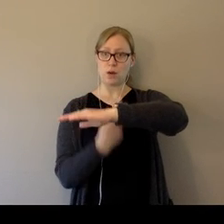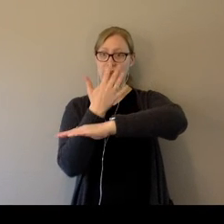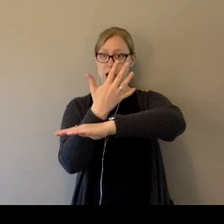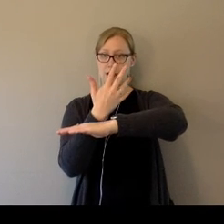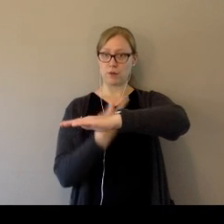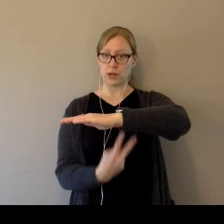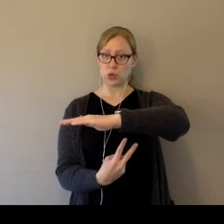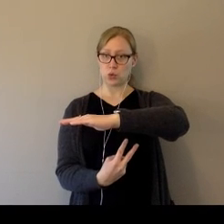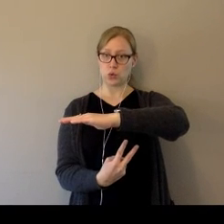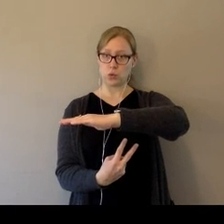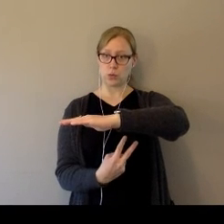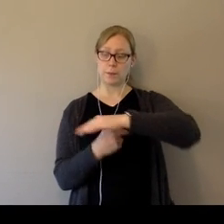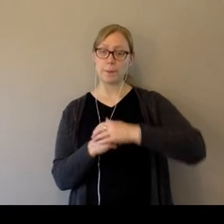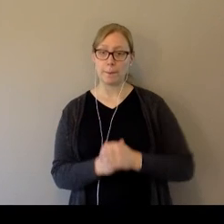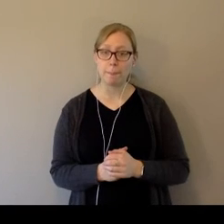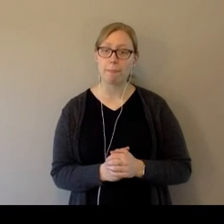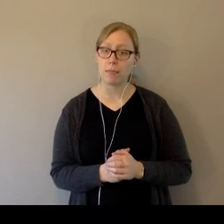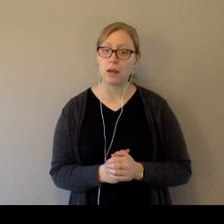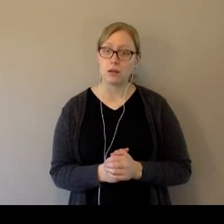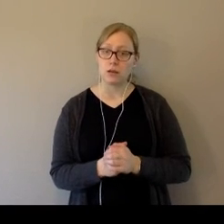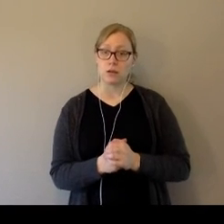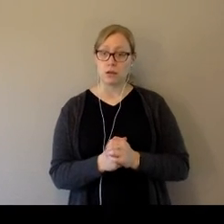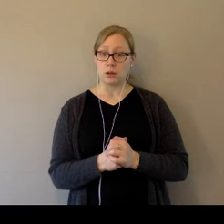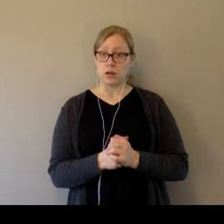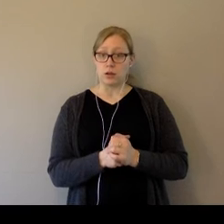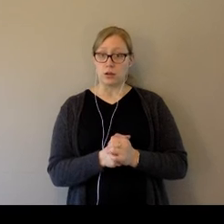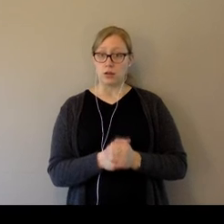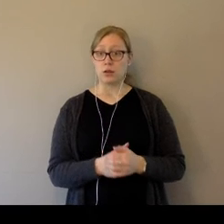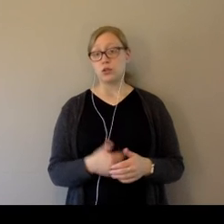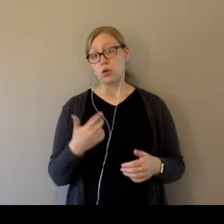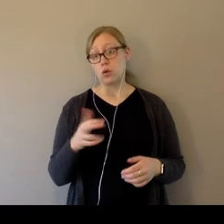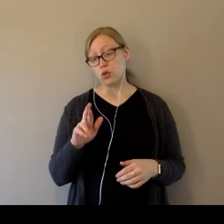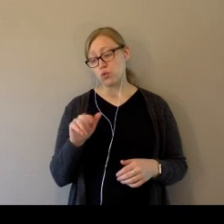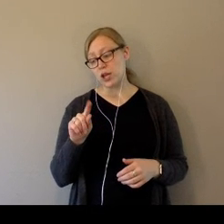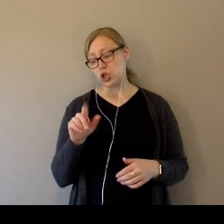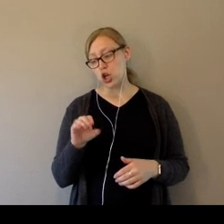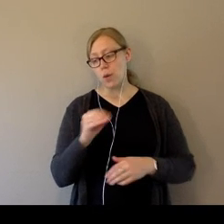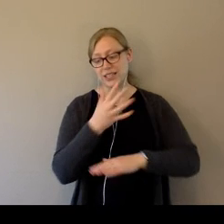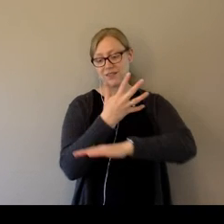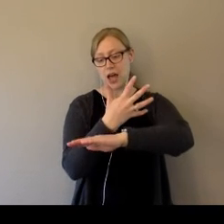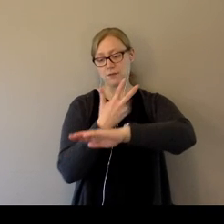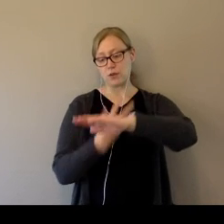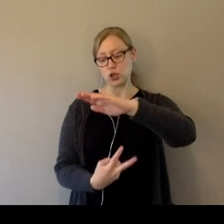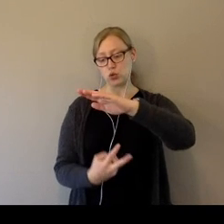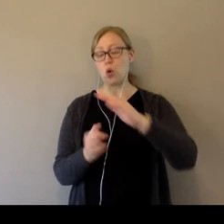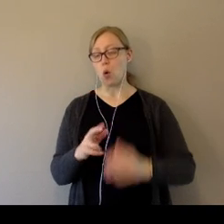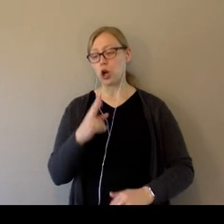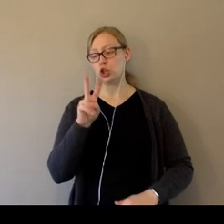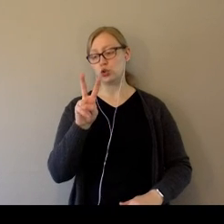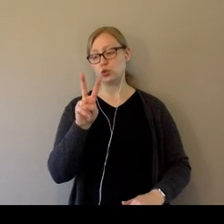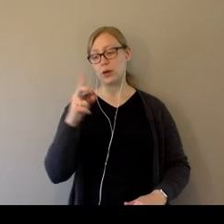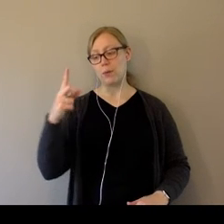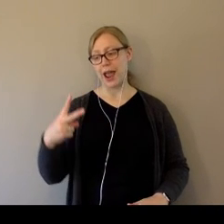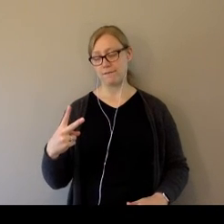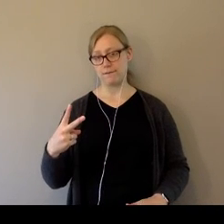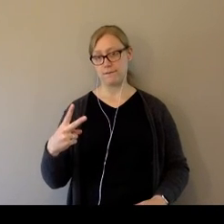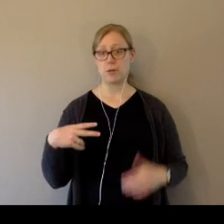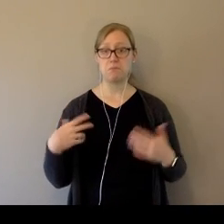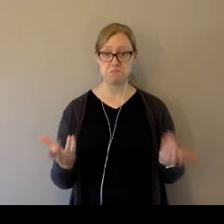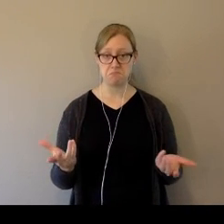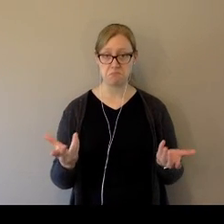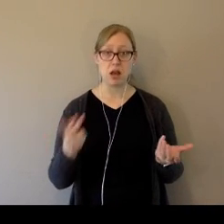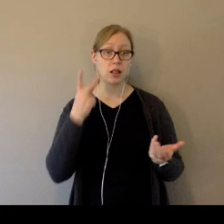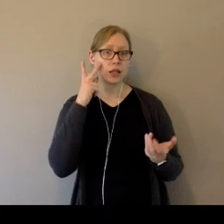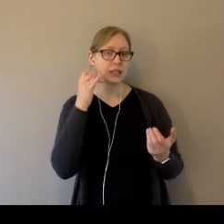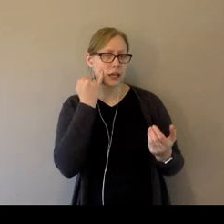2. So the ratio is 2.5. So let's see if the other sides give us the same value. So